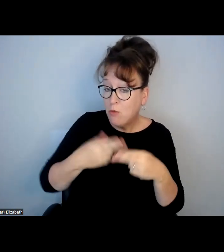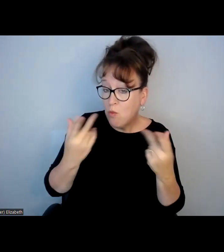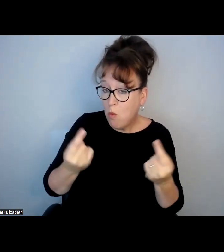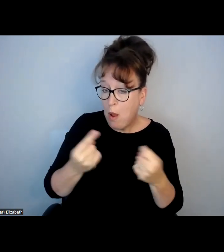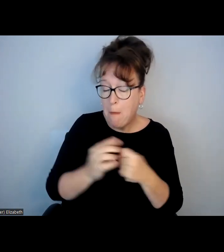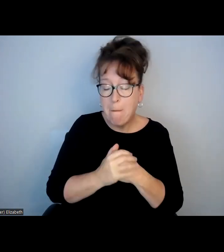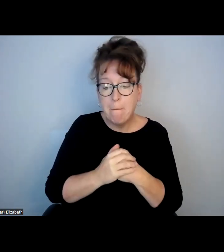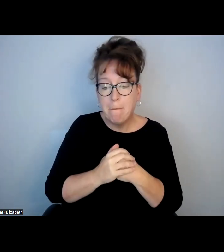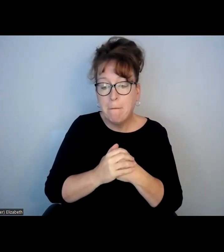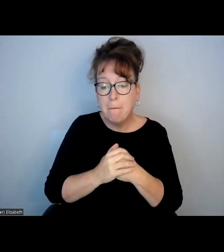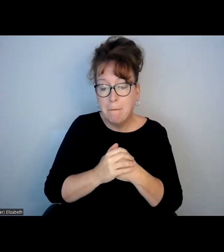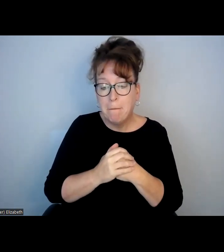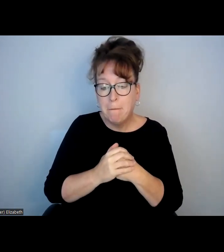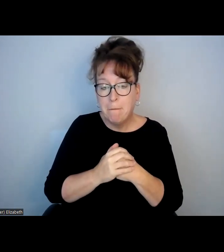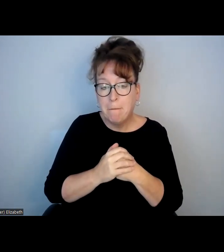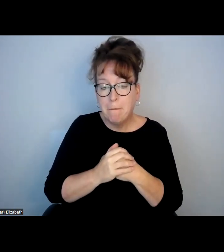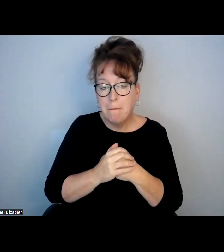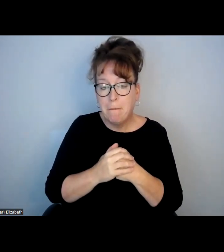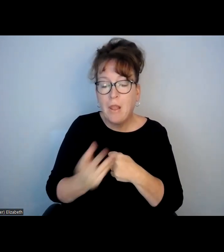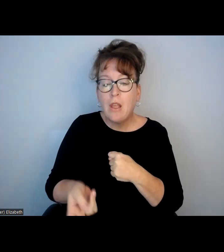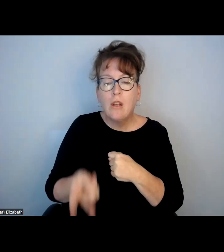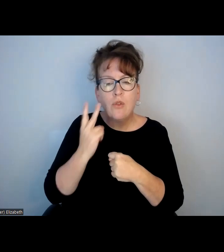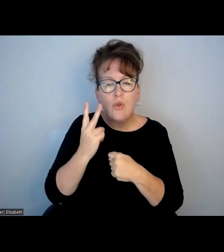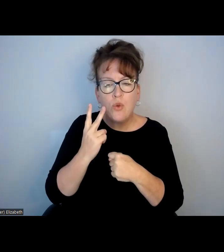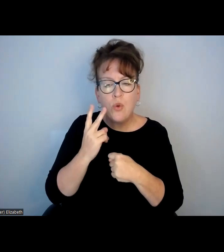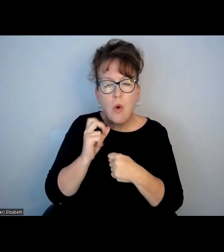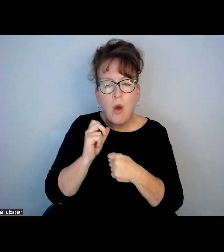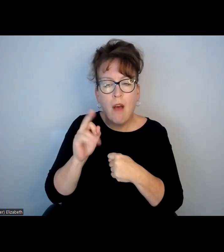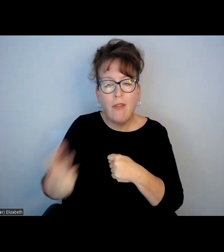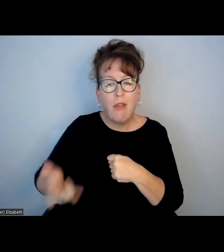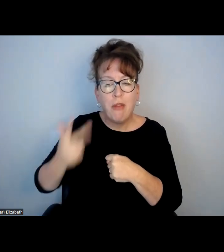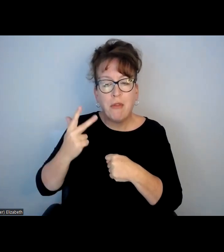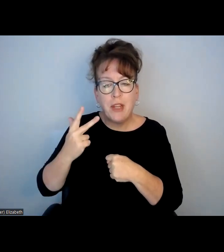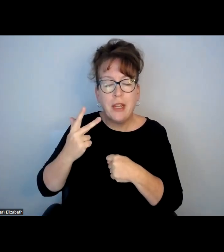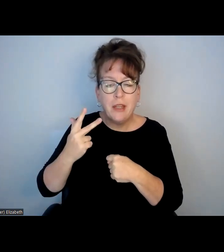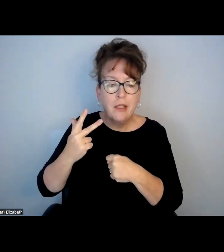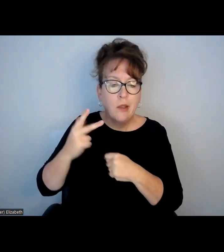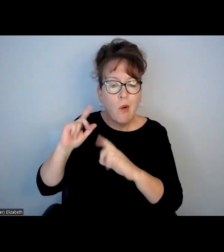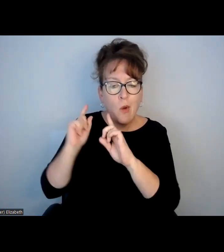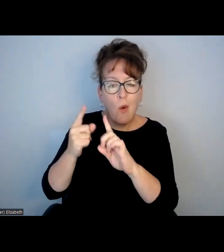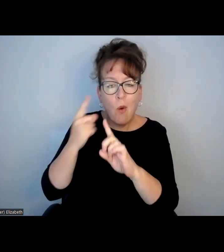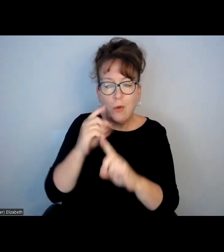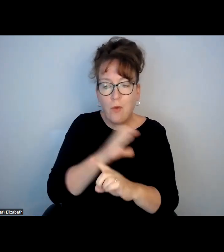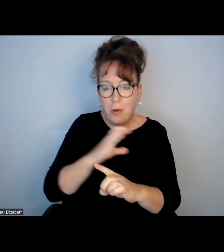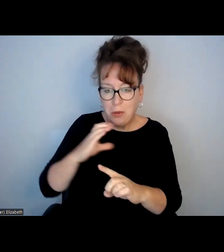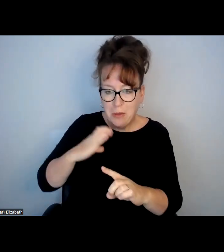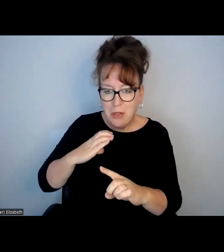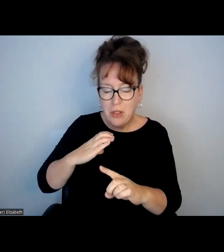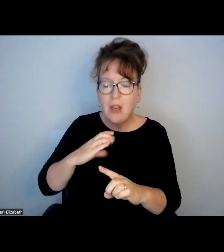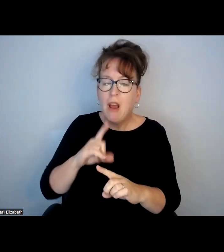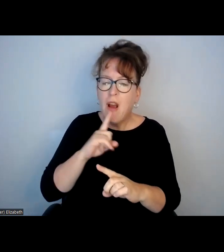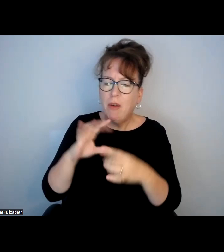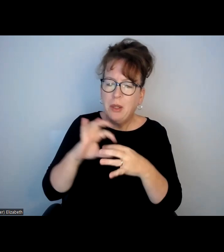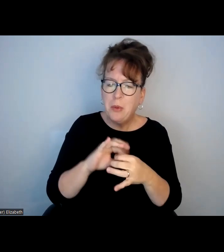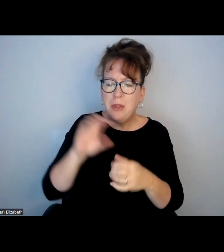the two of the three charges that are put before the commission, I think, relate very closely to environmental justice and